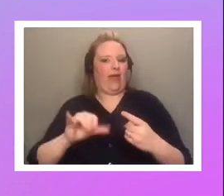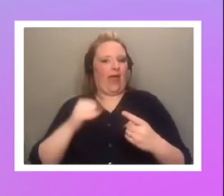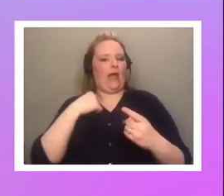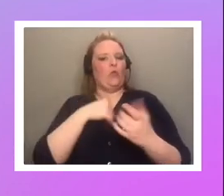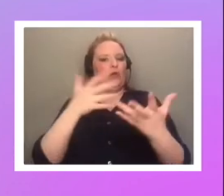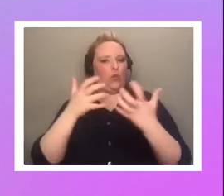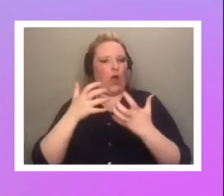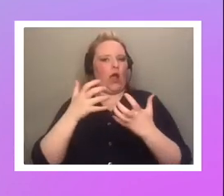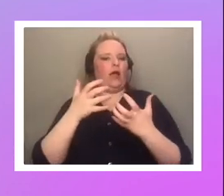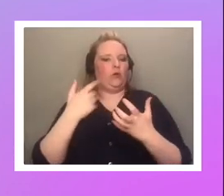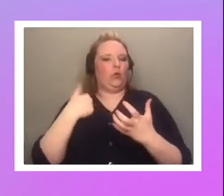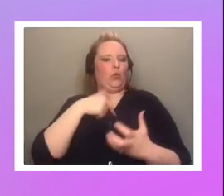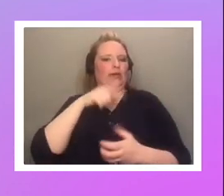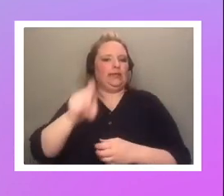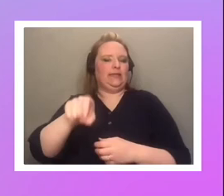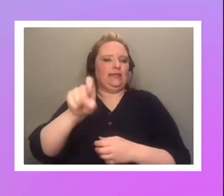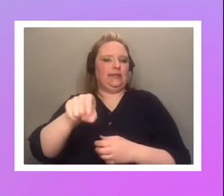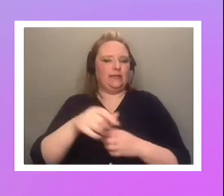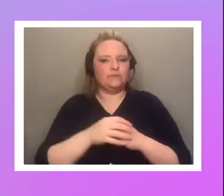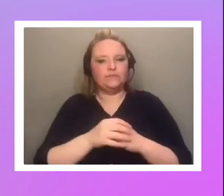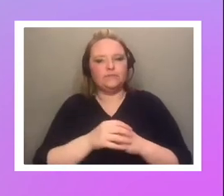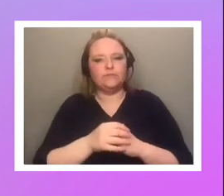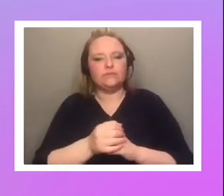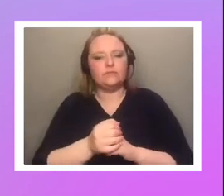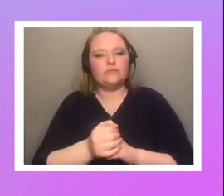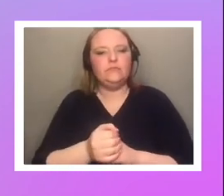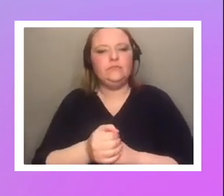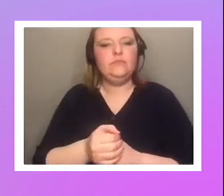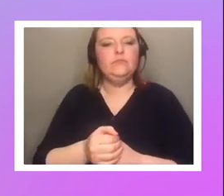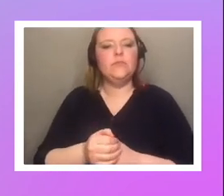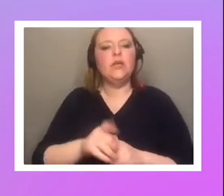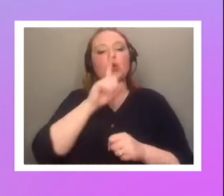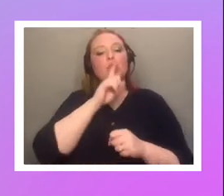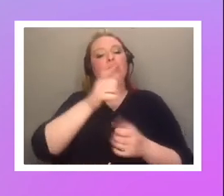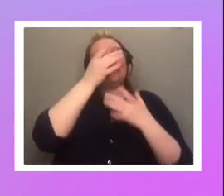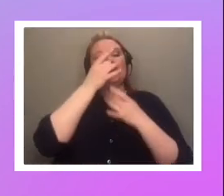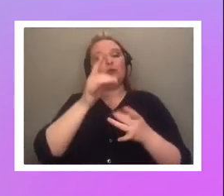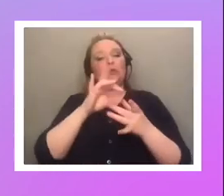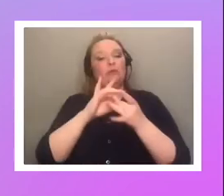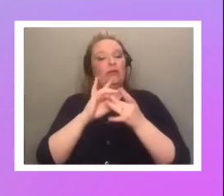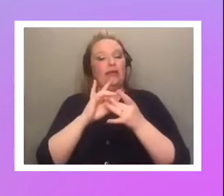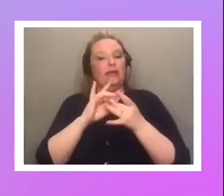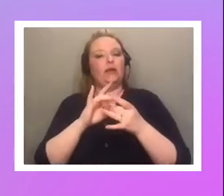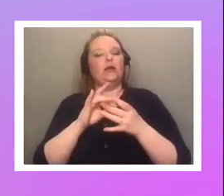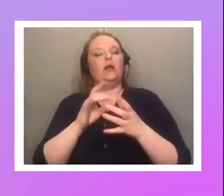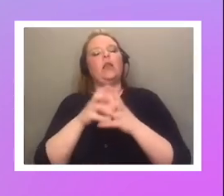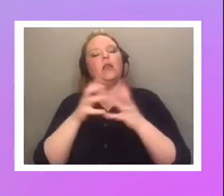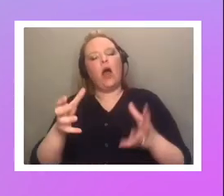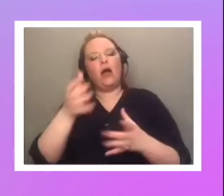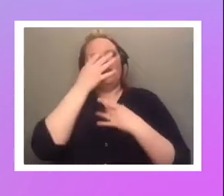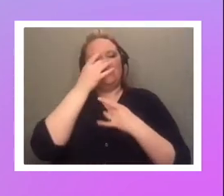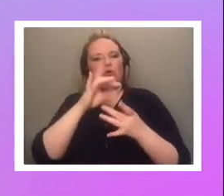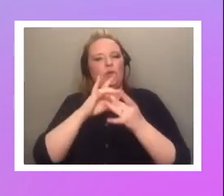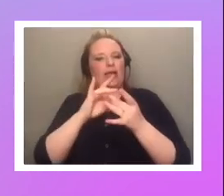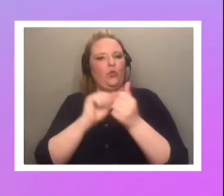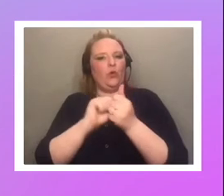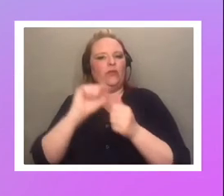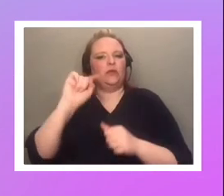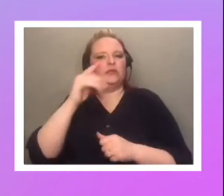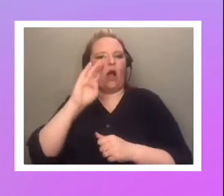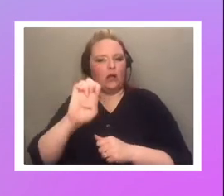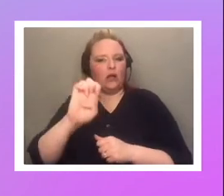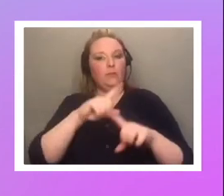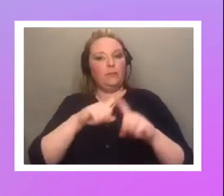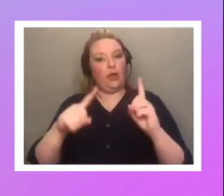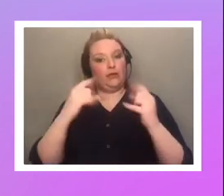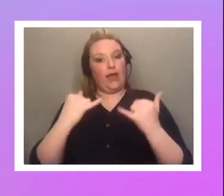we needed. And the really interesting thing about, I mean, there's a lot of interesting things about these toggles, but we're in a position